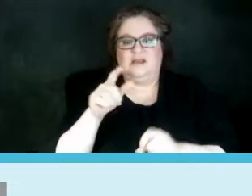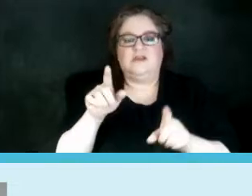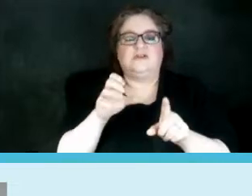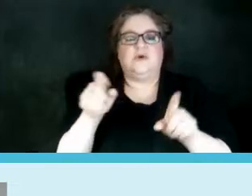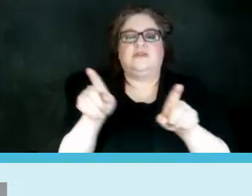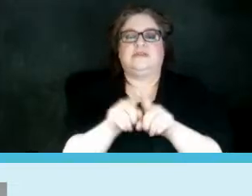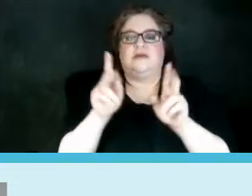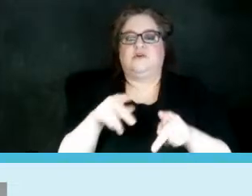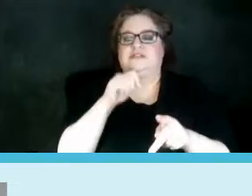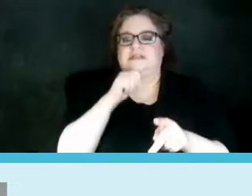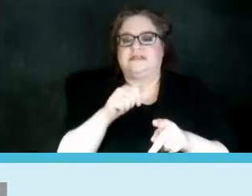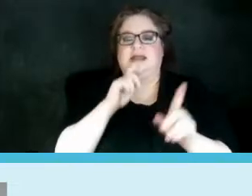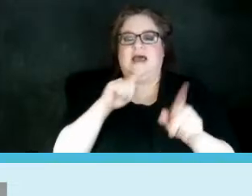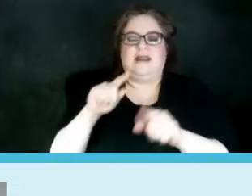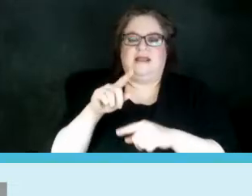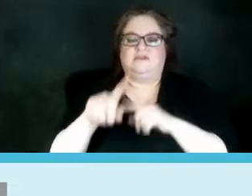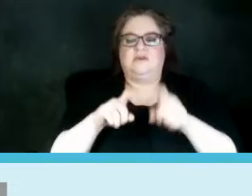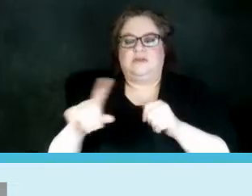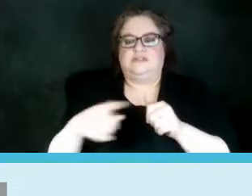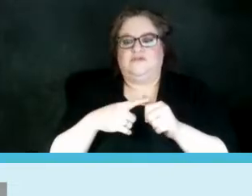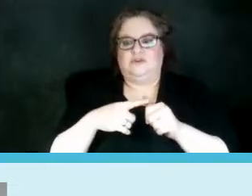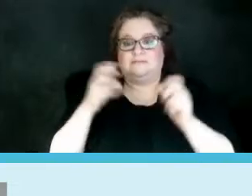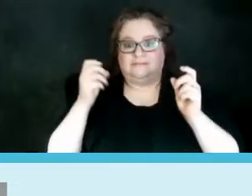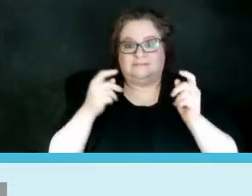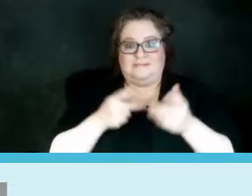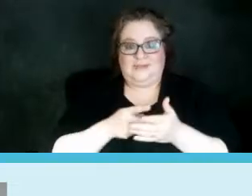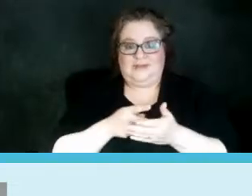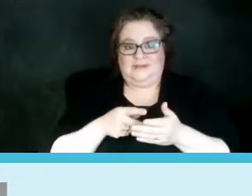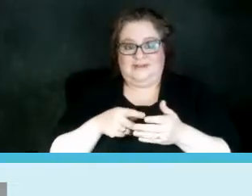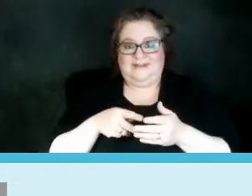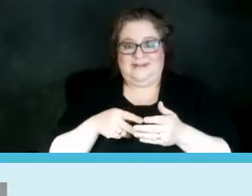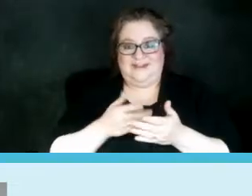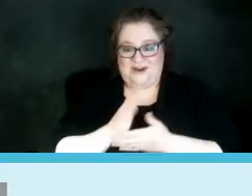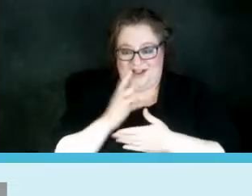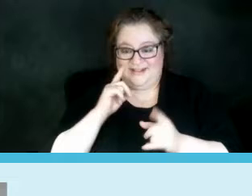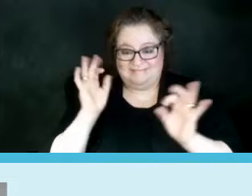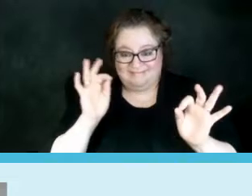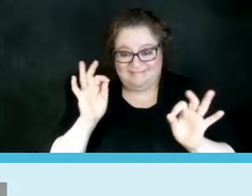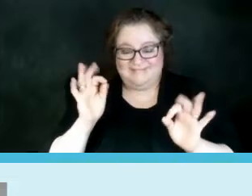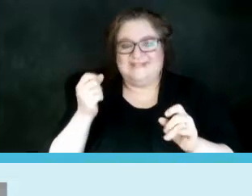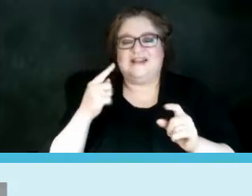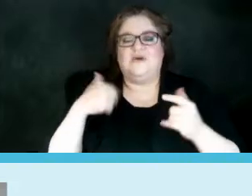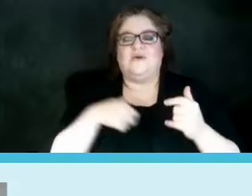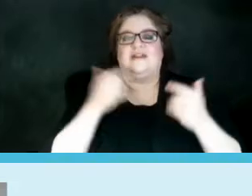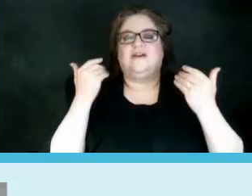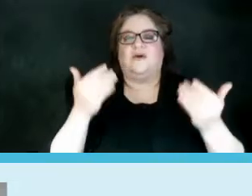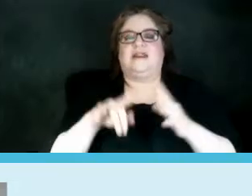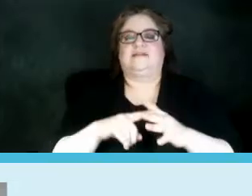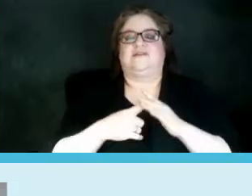not answering questions first. All right, hopefully that was clear to everybody. So we're gonna go ahead and get